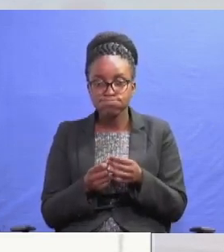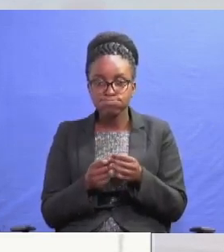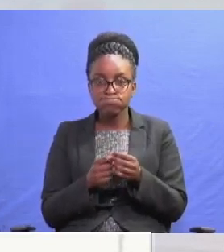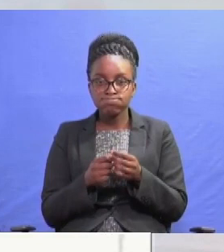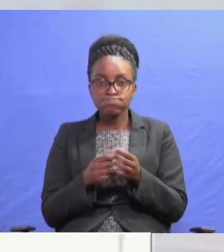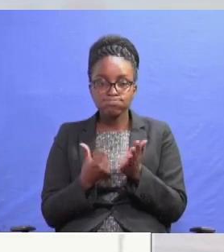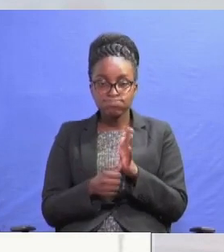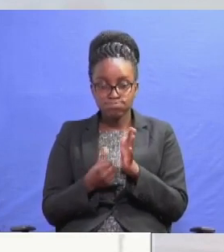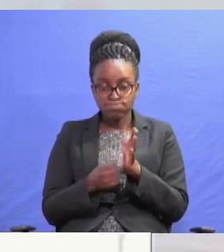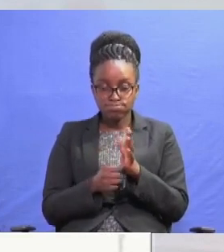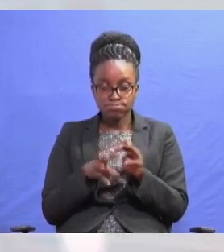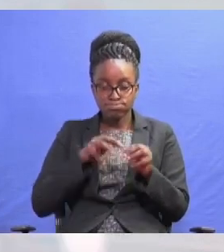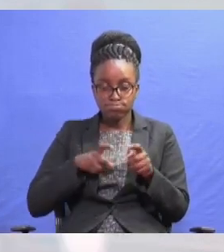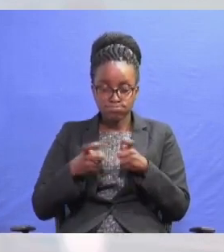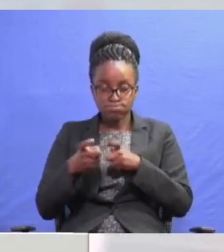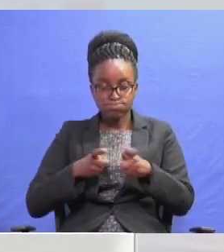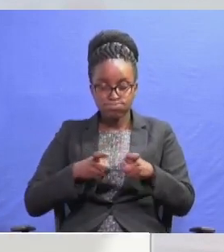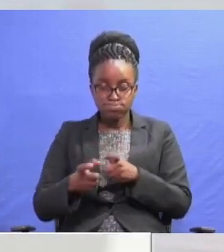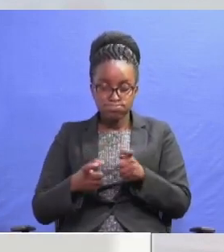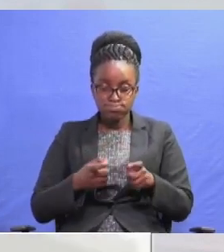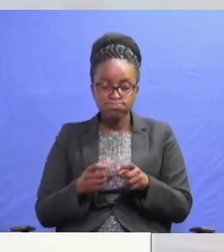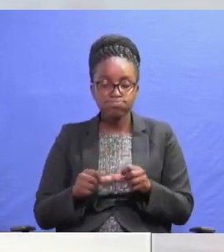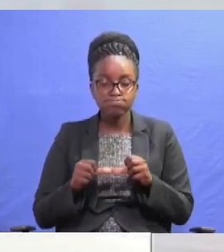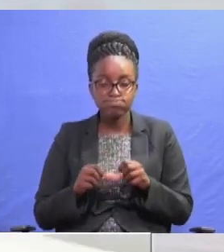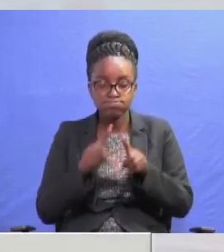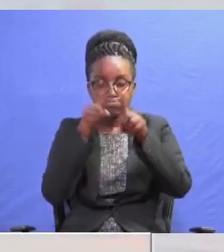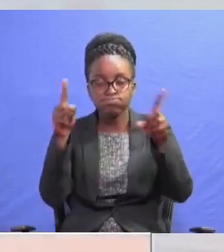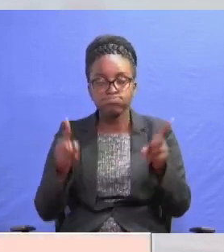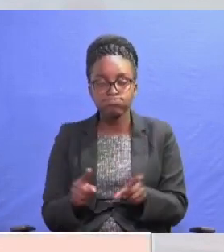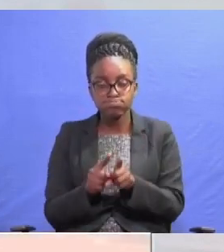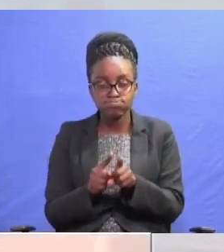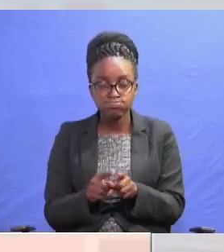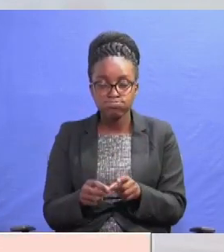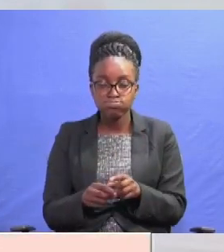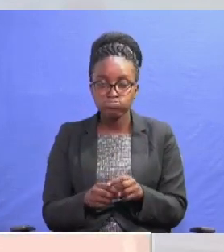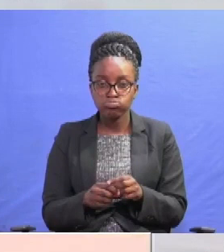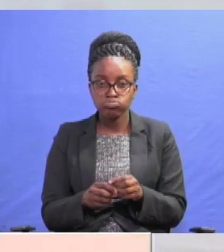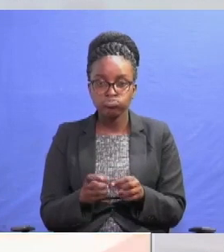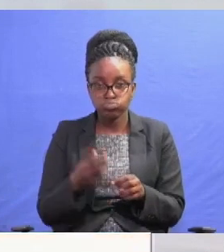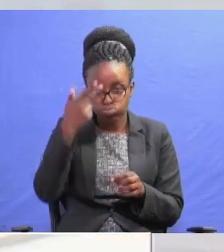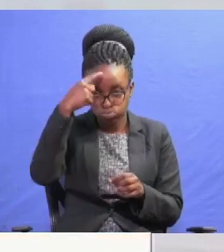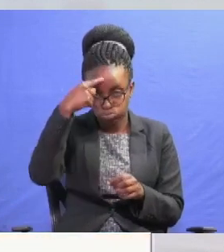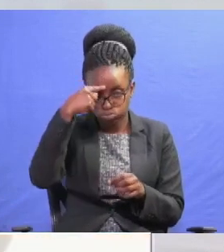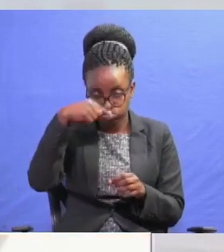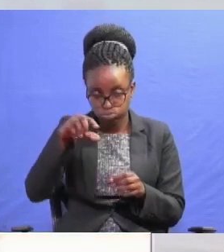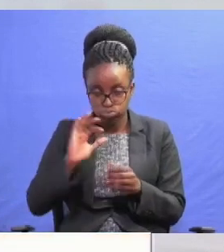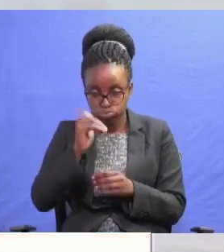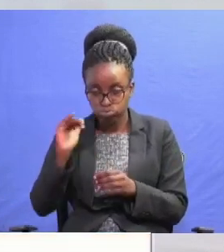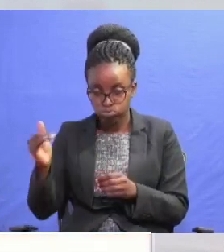risk management framework policy could be actually the antidote that the country need as far